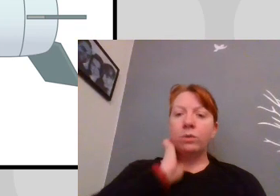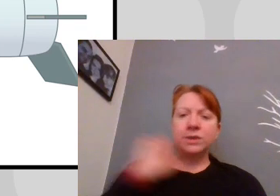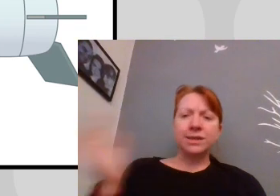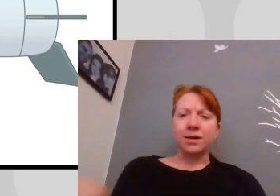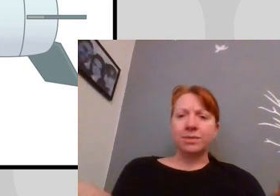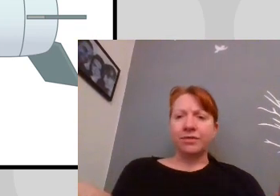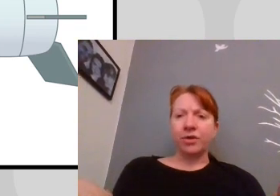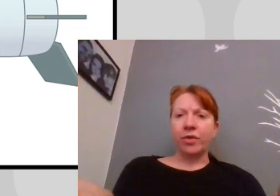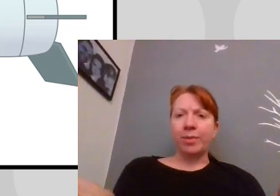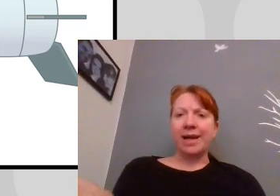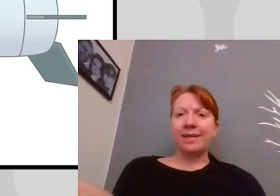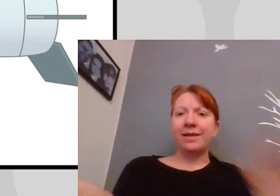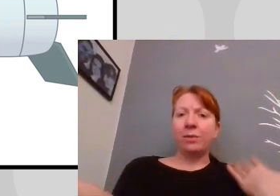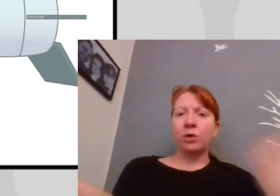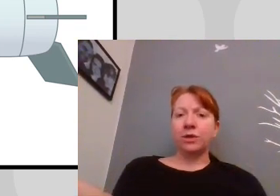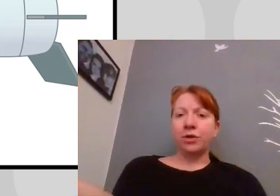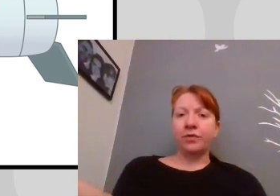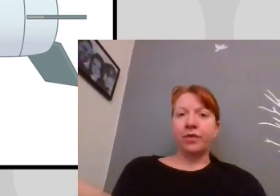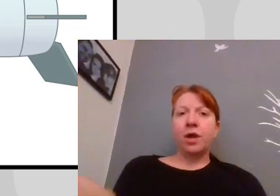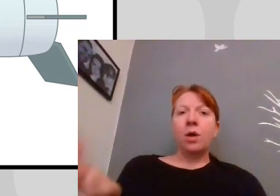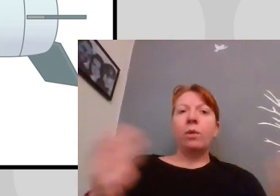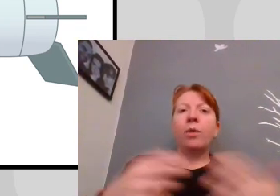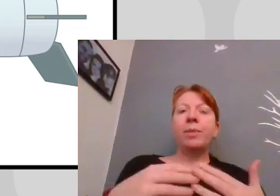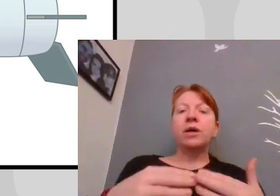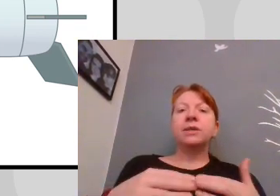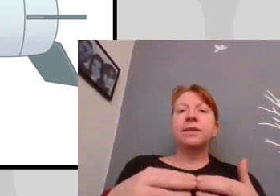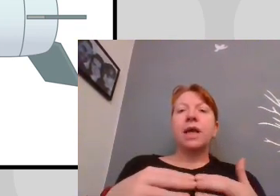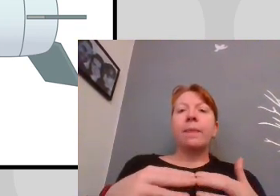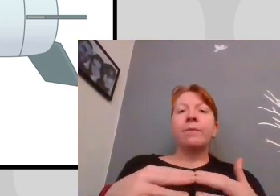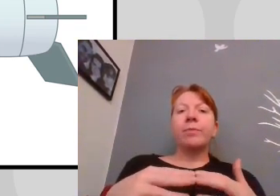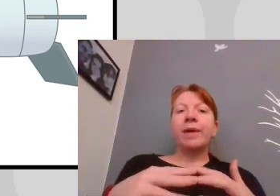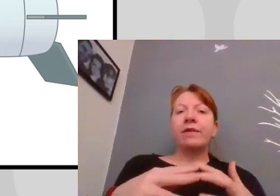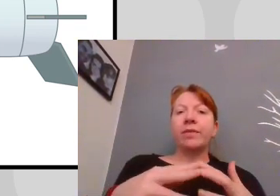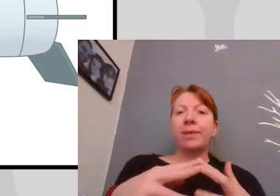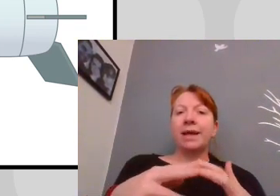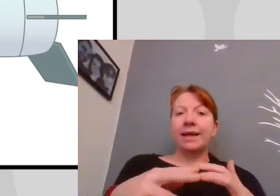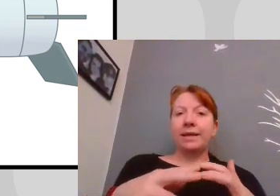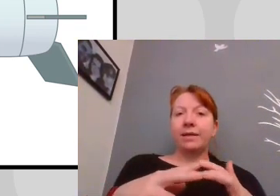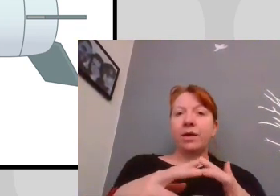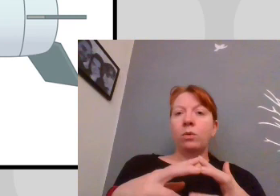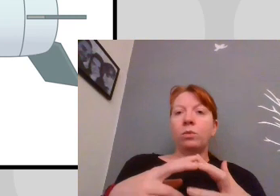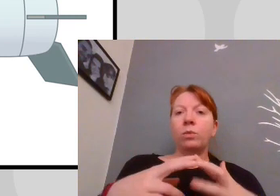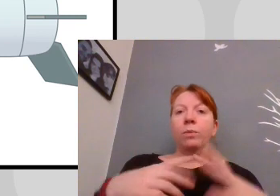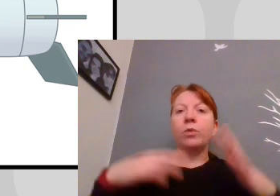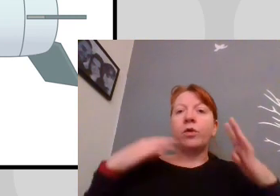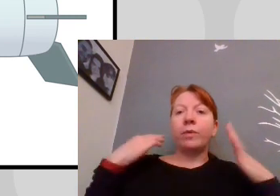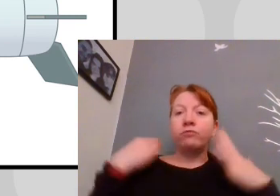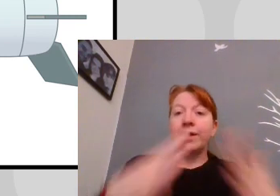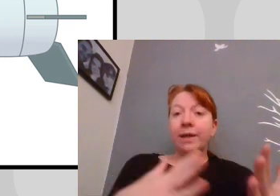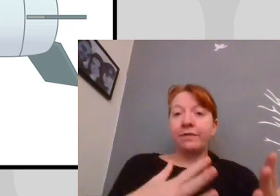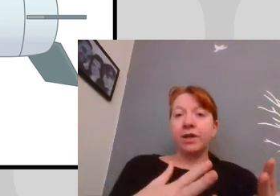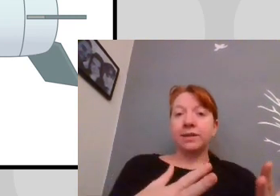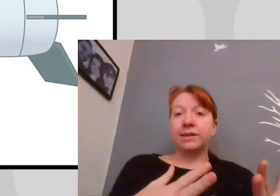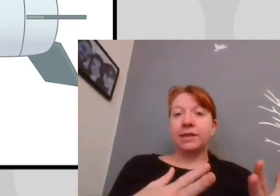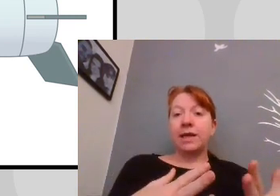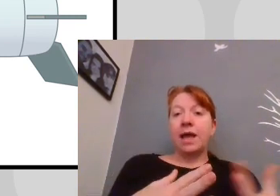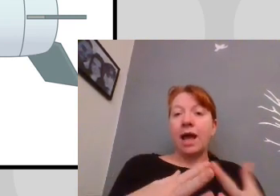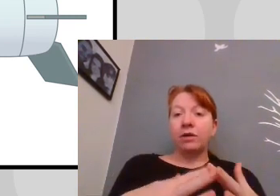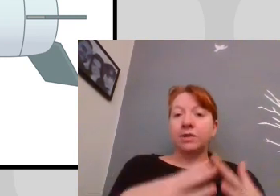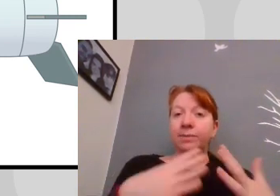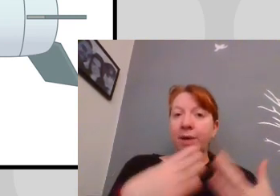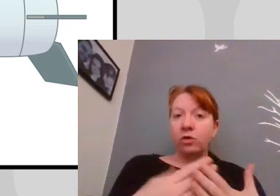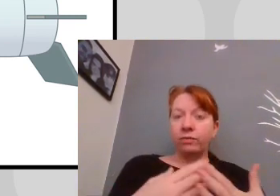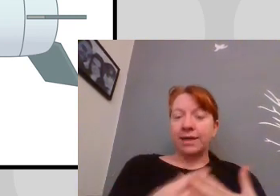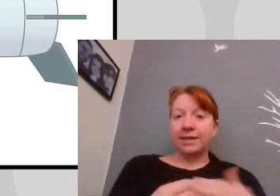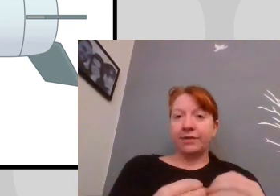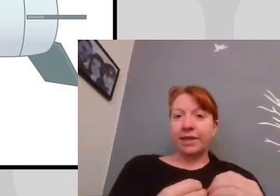Now, why was the time different on the plane than it was on Earth? Well, because the speed of the plane was going really fast.